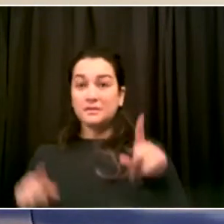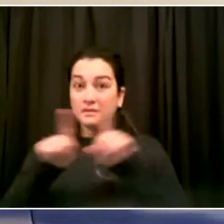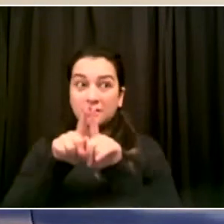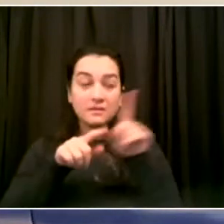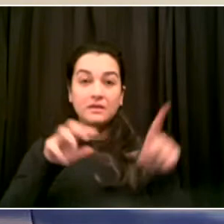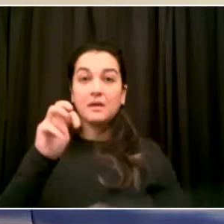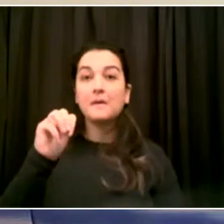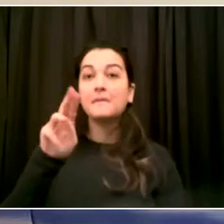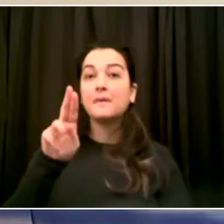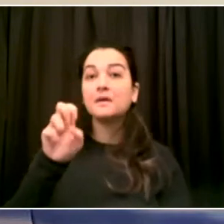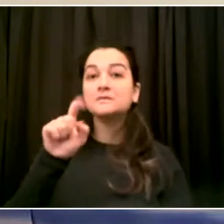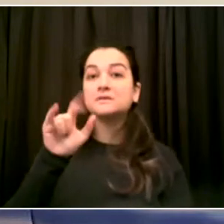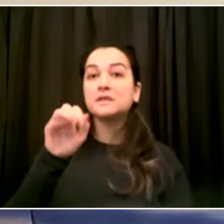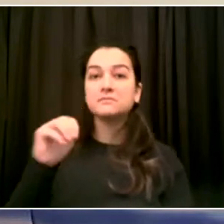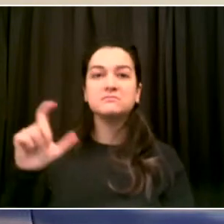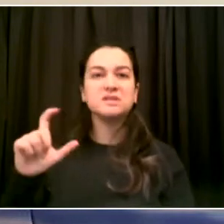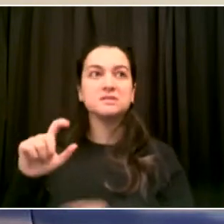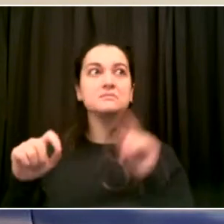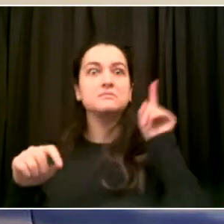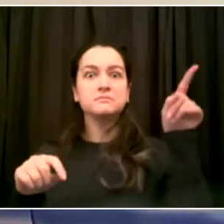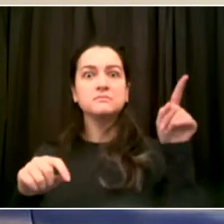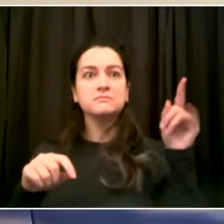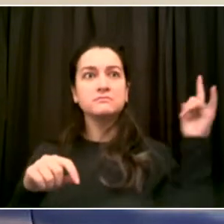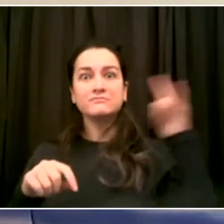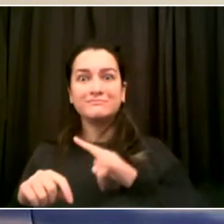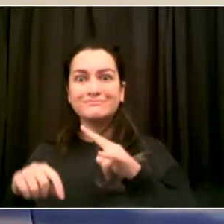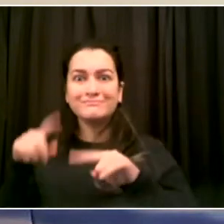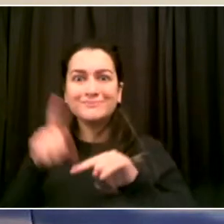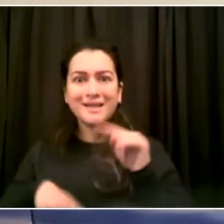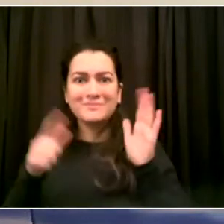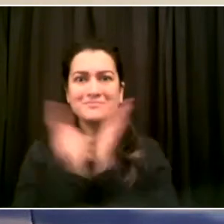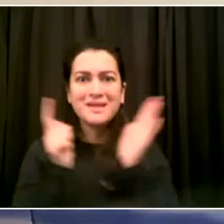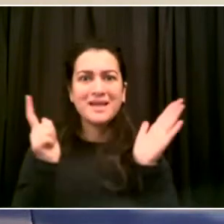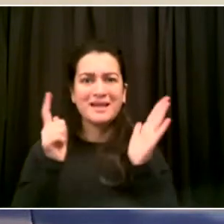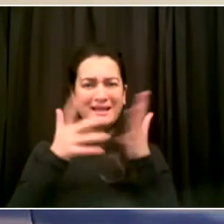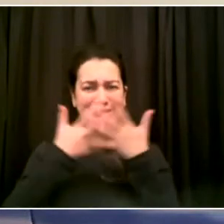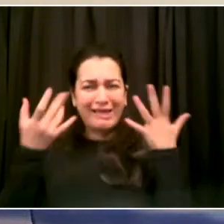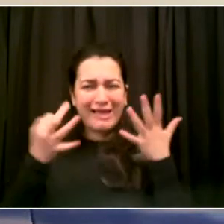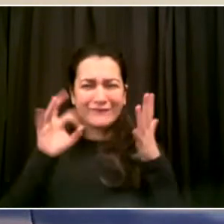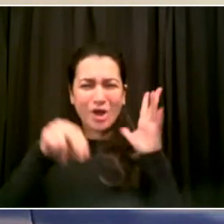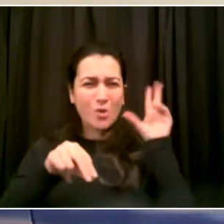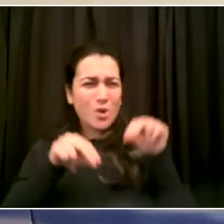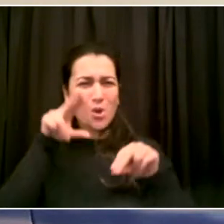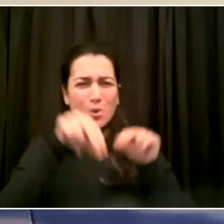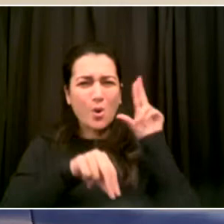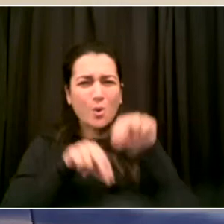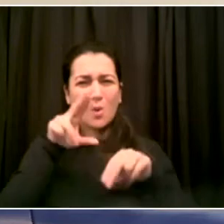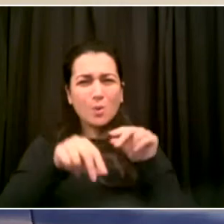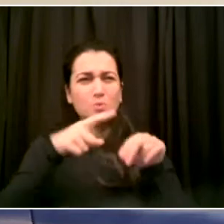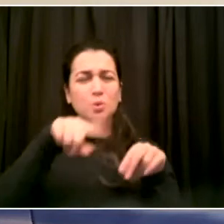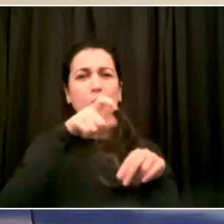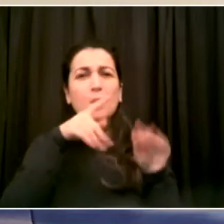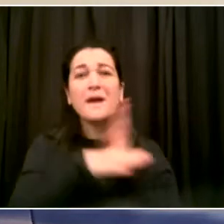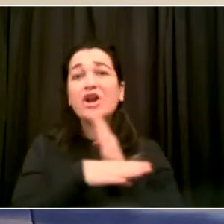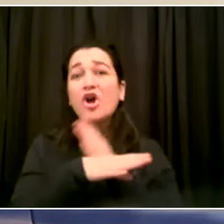it out, prevent it, stand against it. We are better than this in this city especially, and our